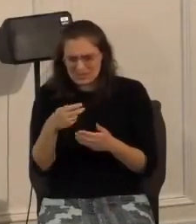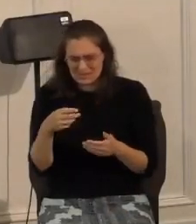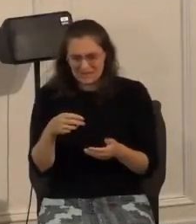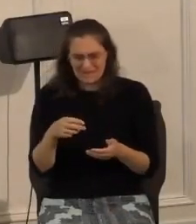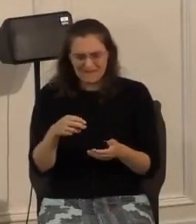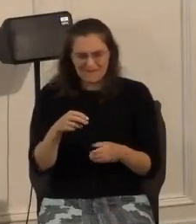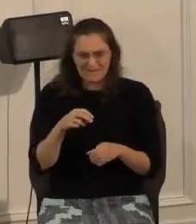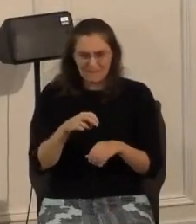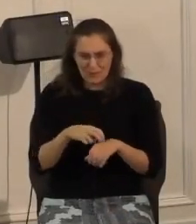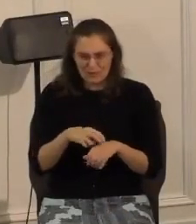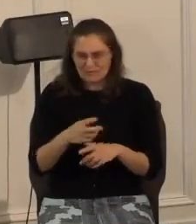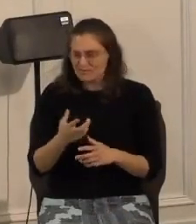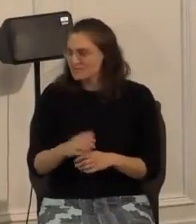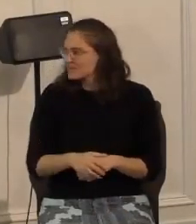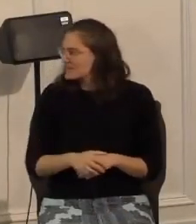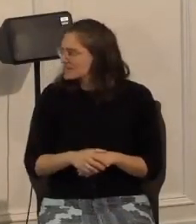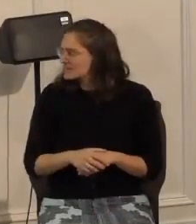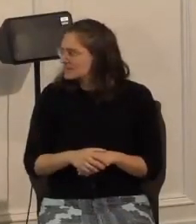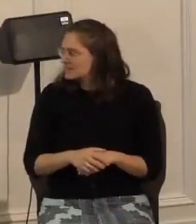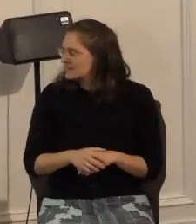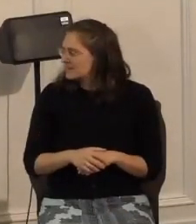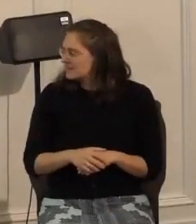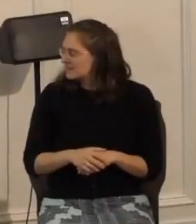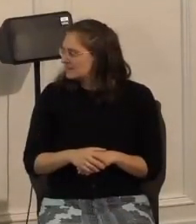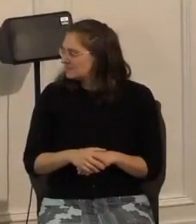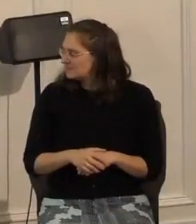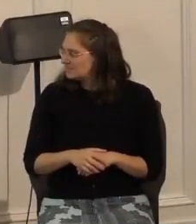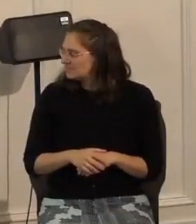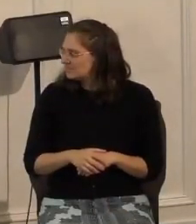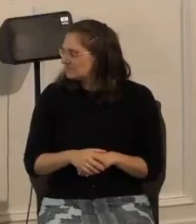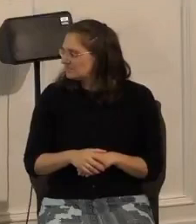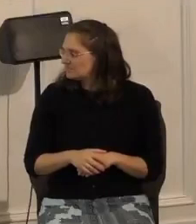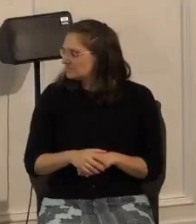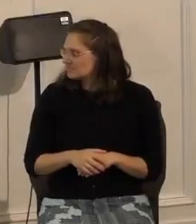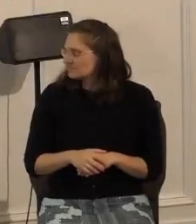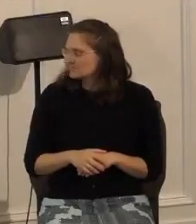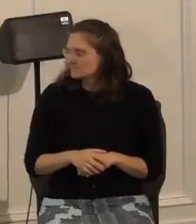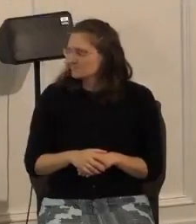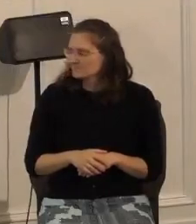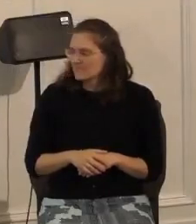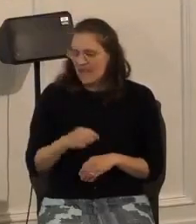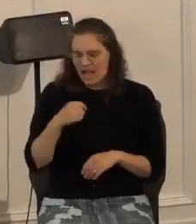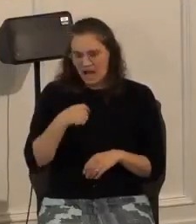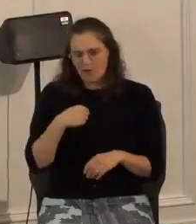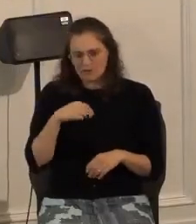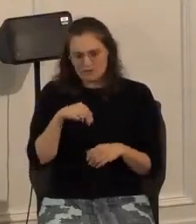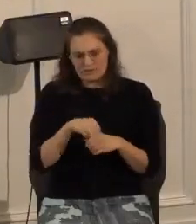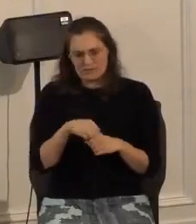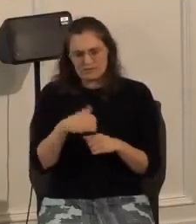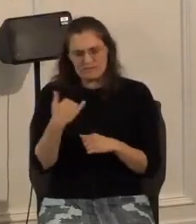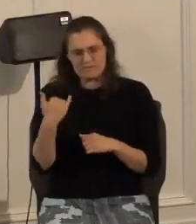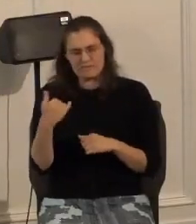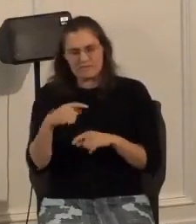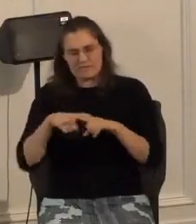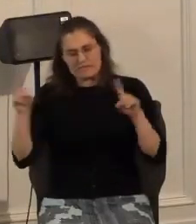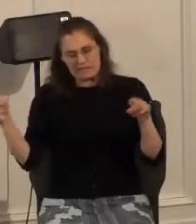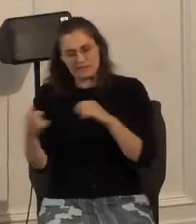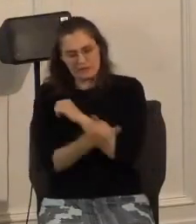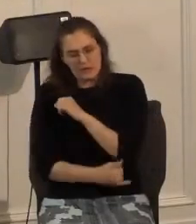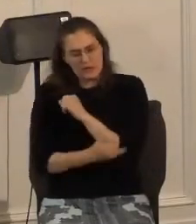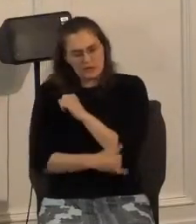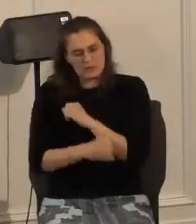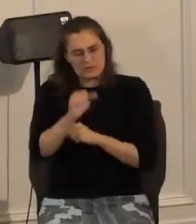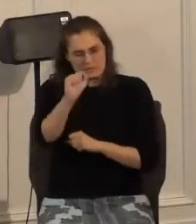a lot cleaner. I was in another country, South Africa, and there were some folks that were in the church